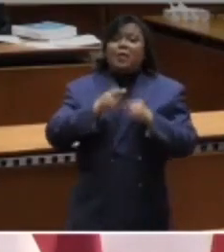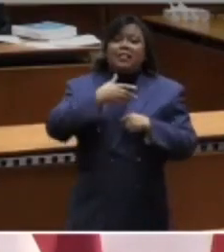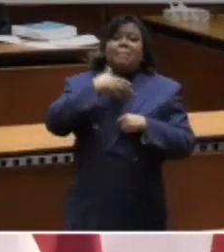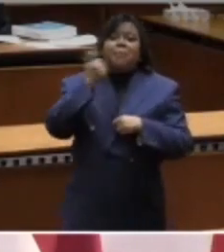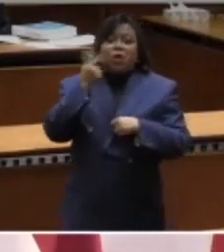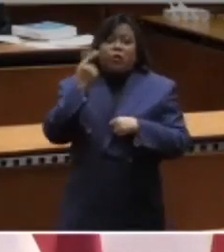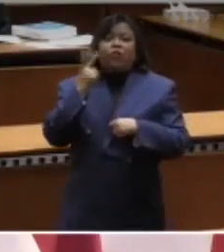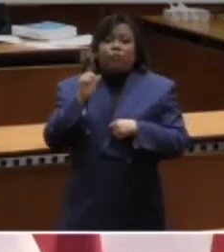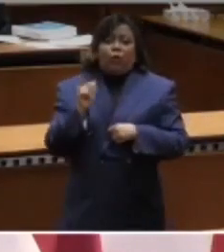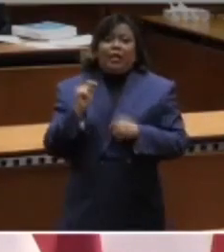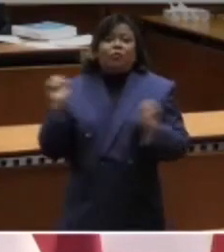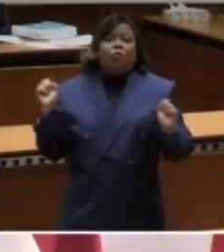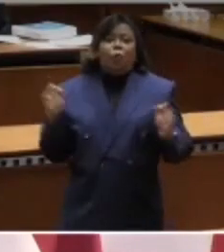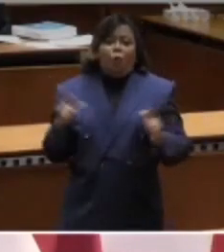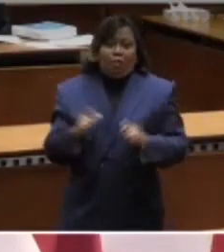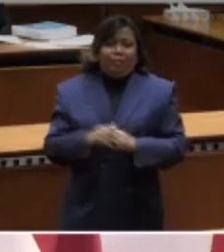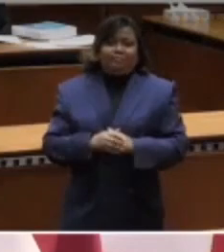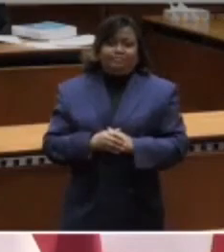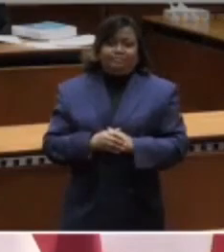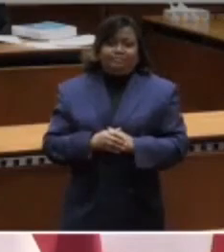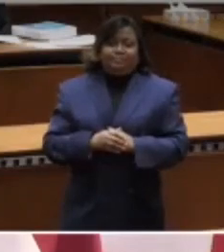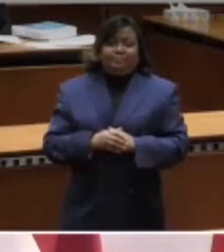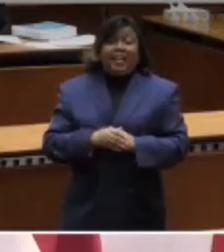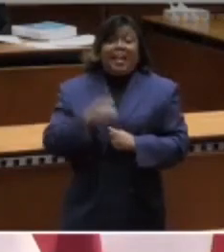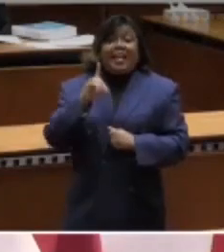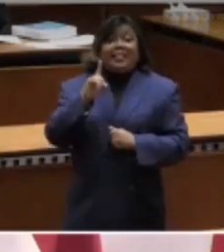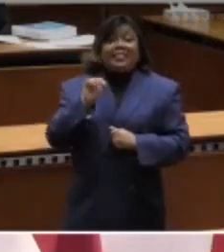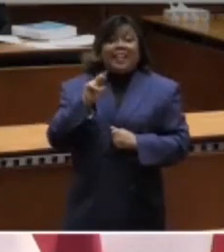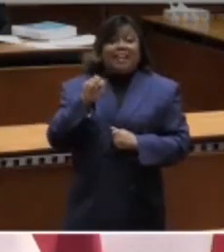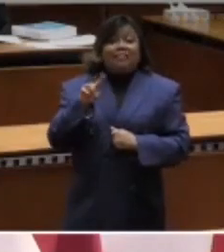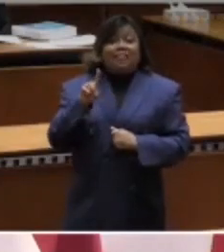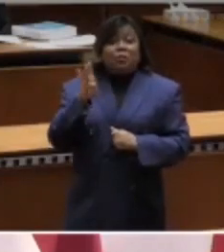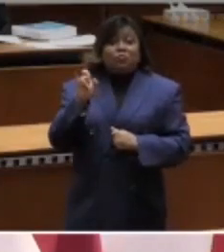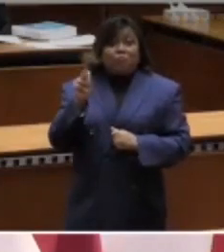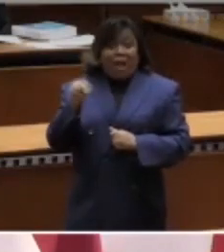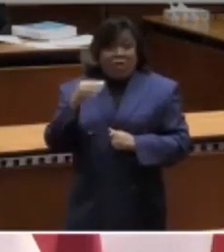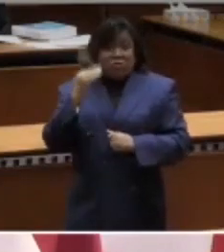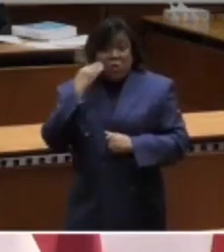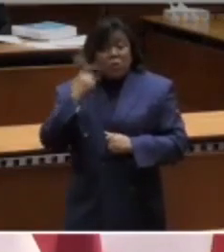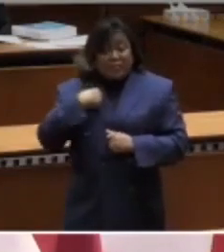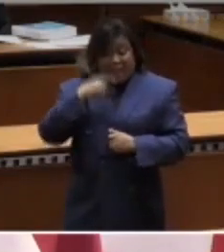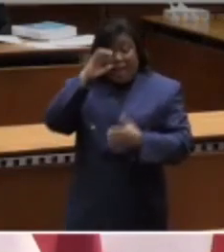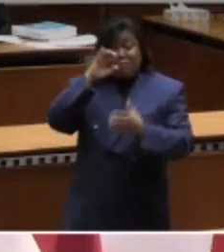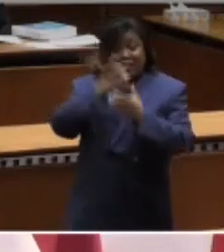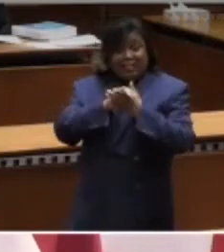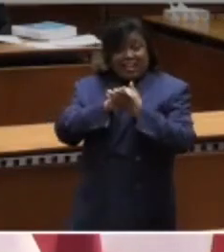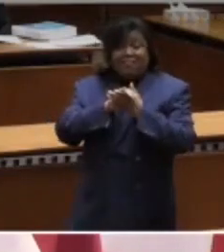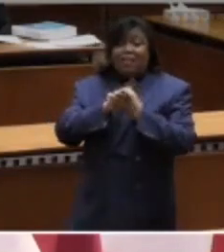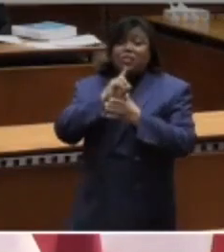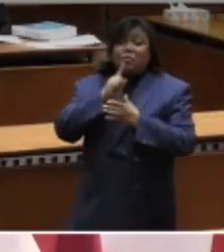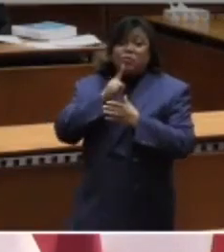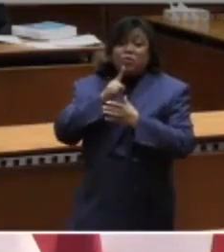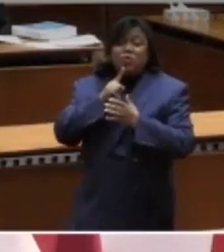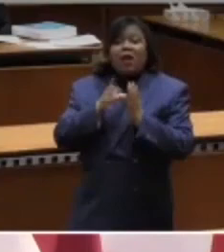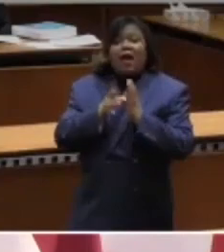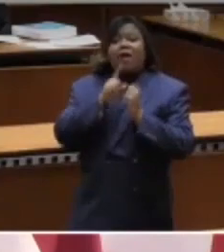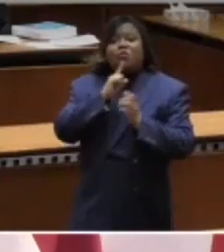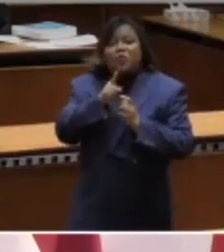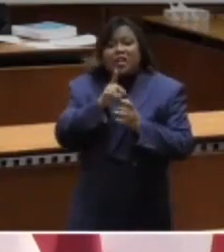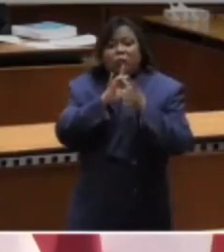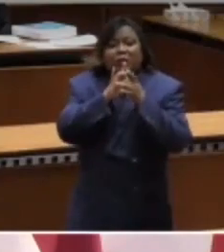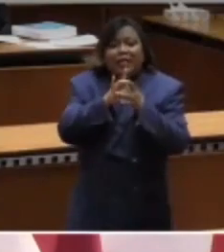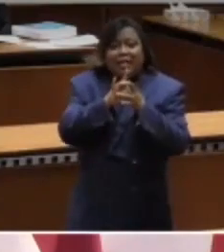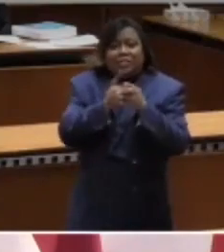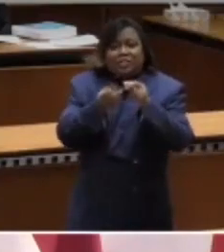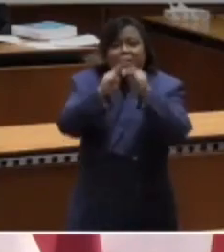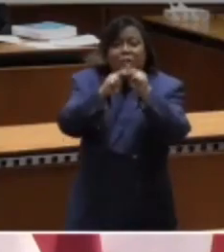better for it all. David Brown knows, and I believe, that the pure, authentic